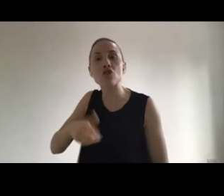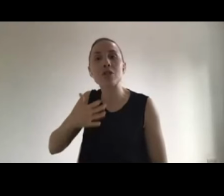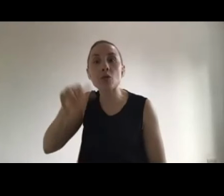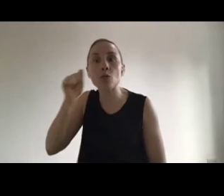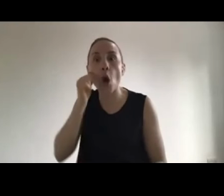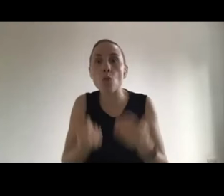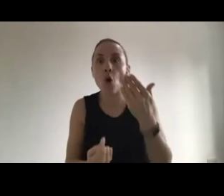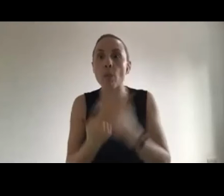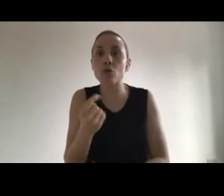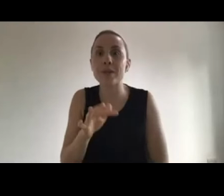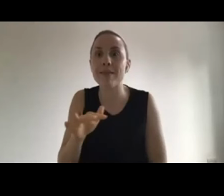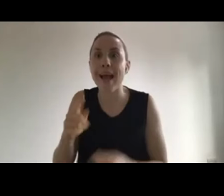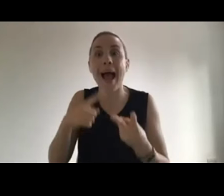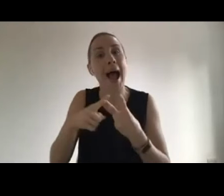treatments.